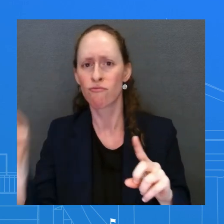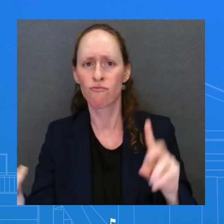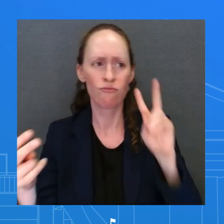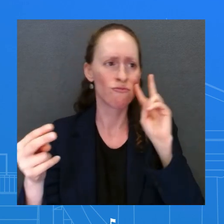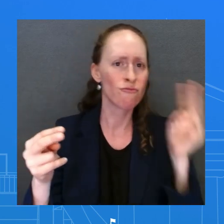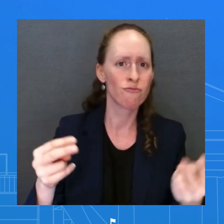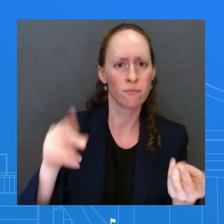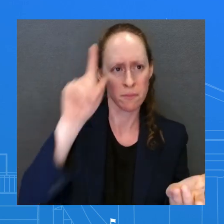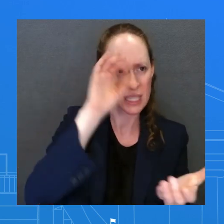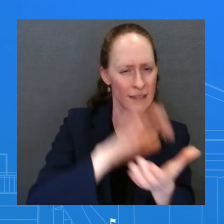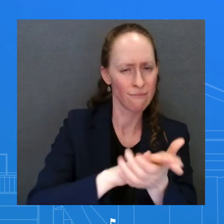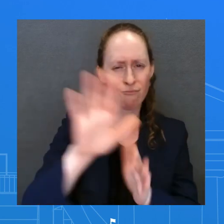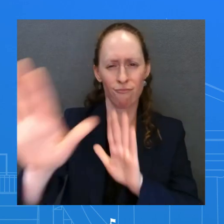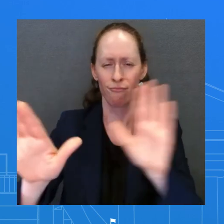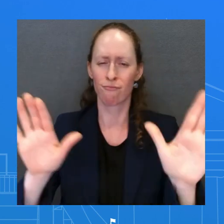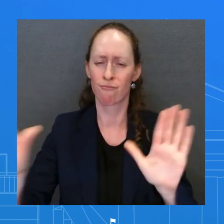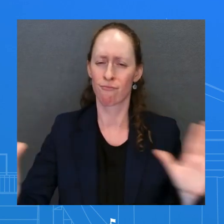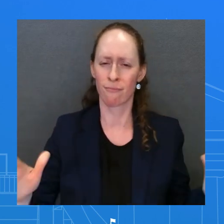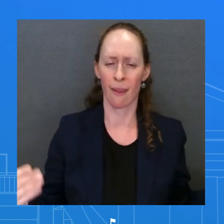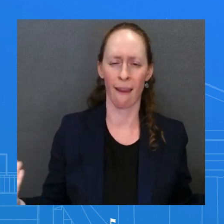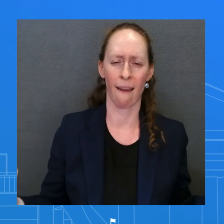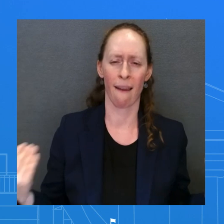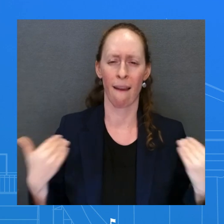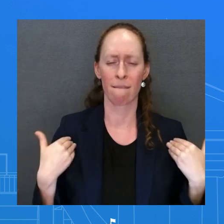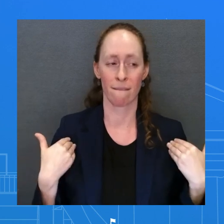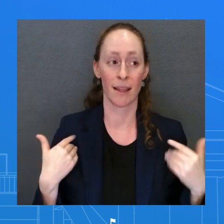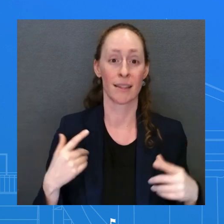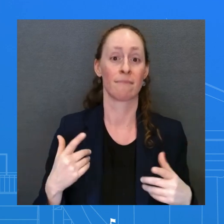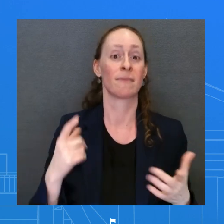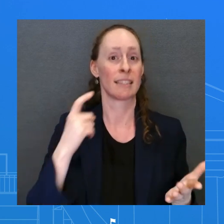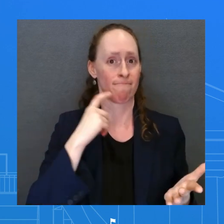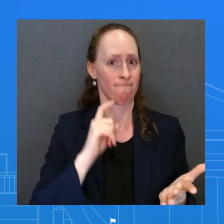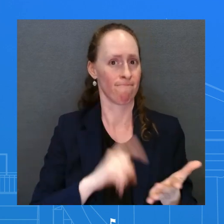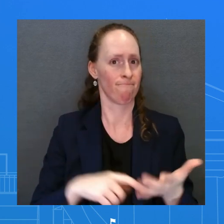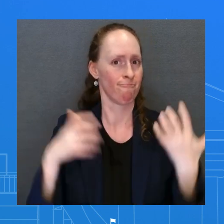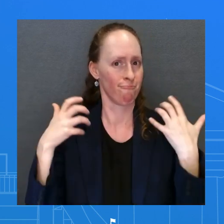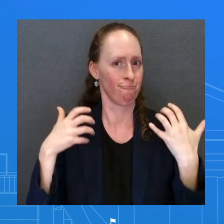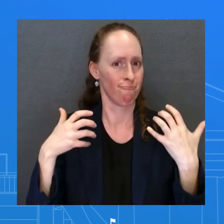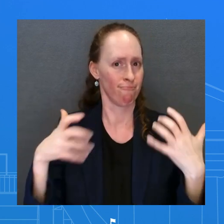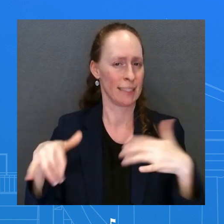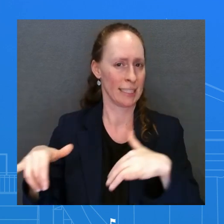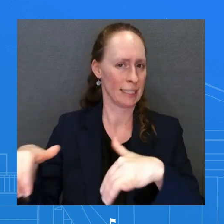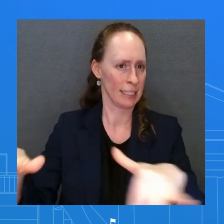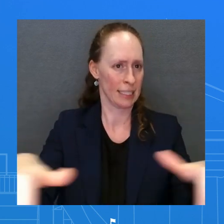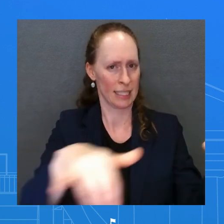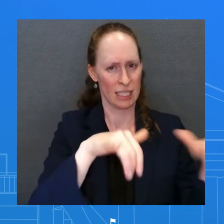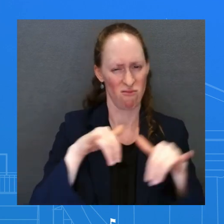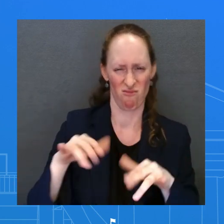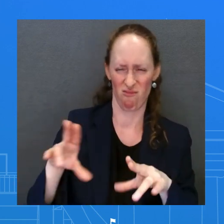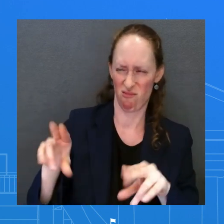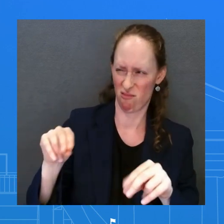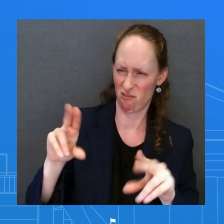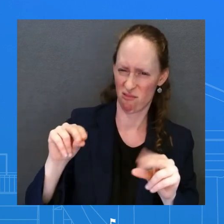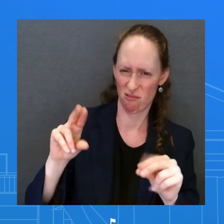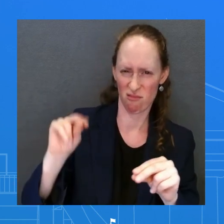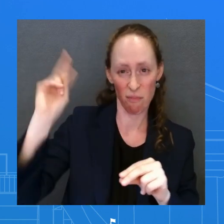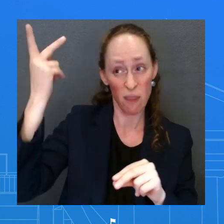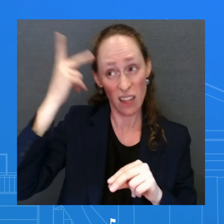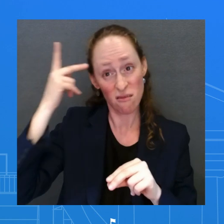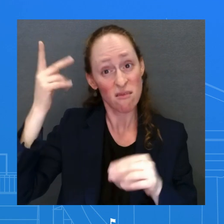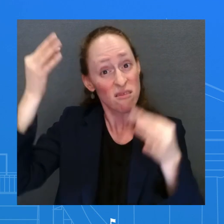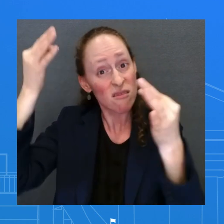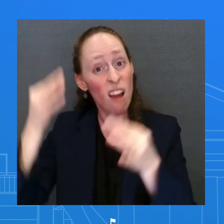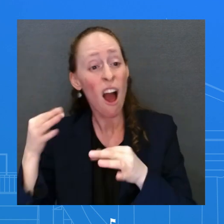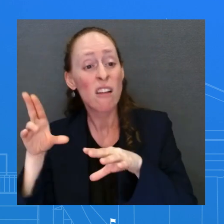those Americans, a majority of Americans, all Americans across the country, is that we're going to continue to fight, and the president has been very clear, to restore the protections of